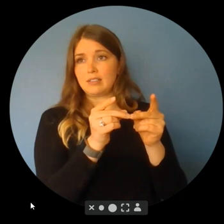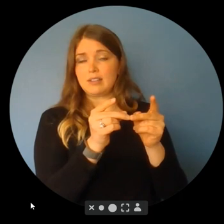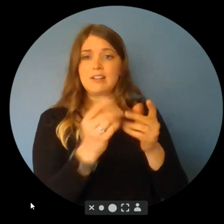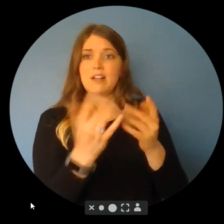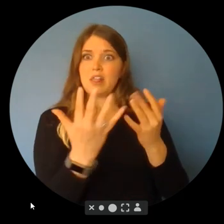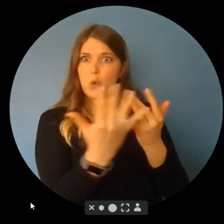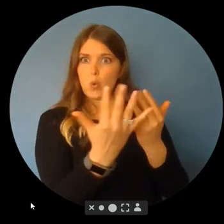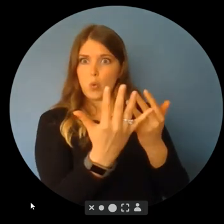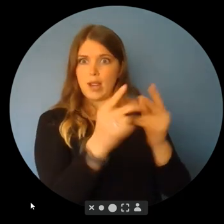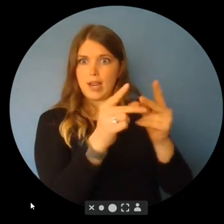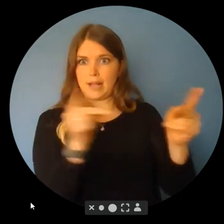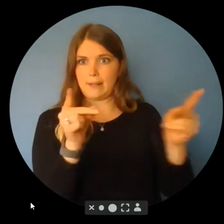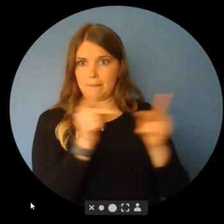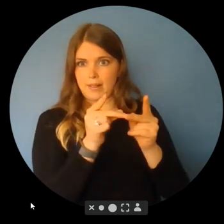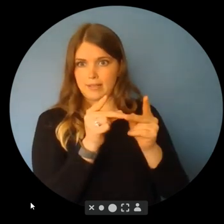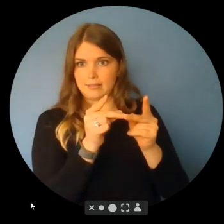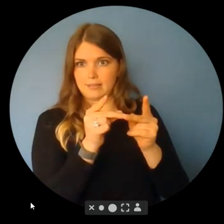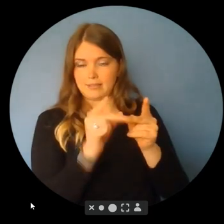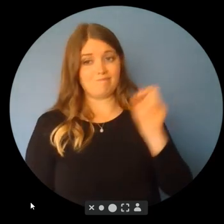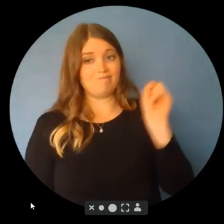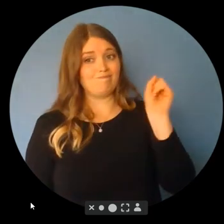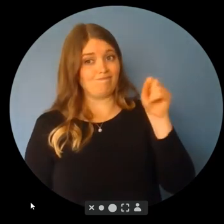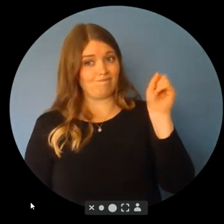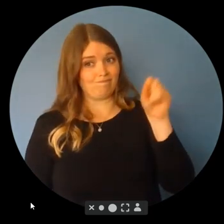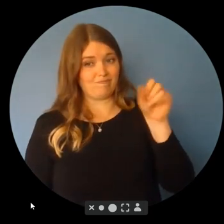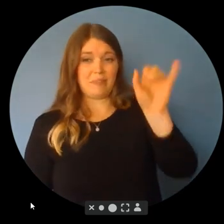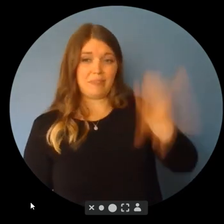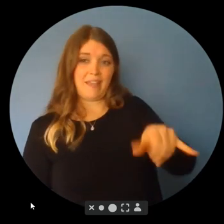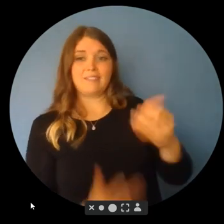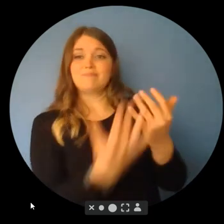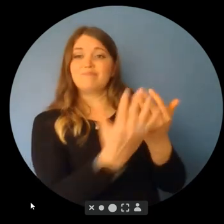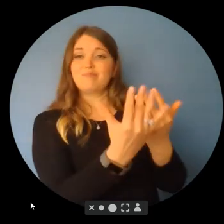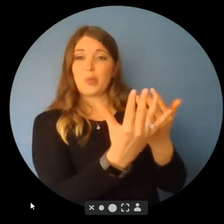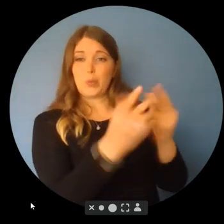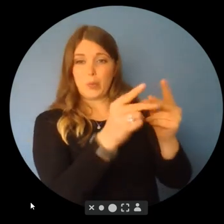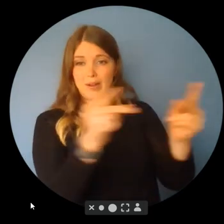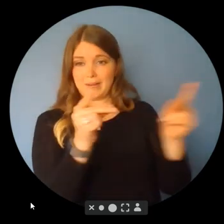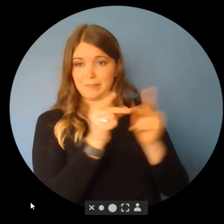place. Yes, the waiting place.